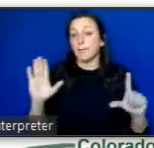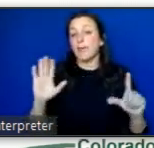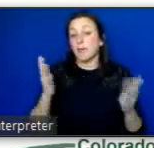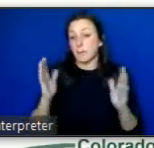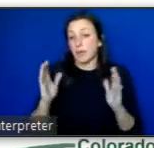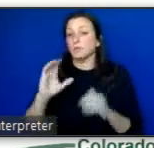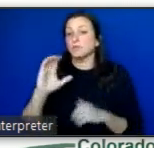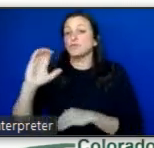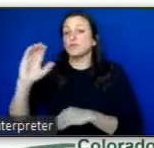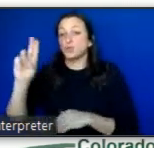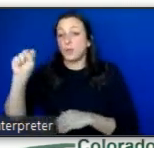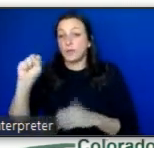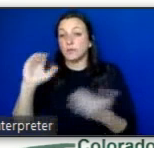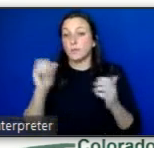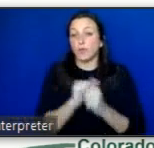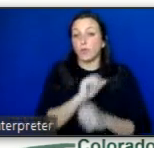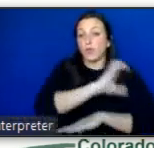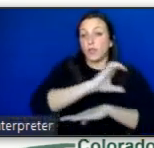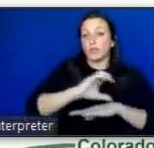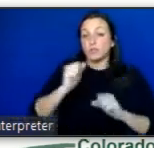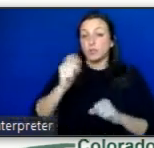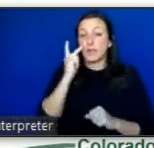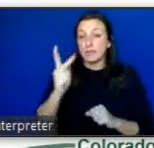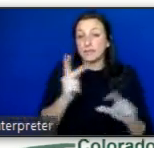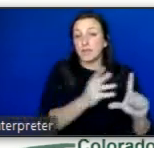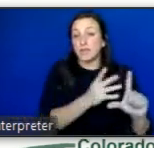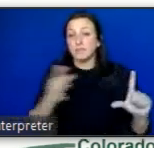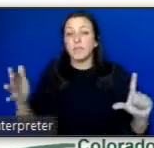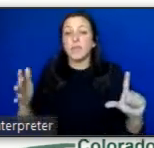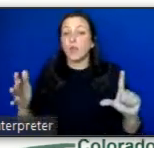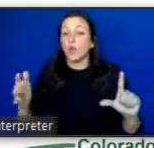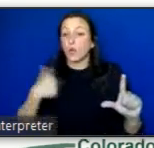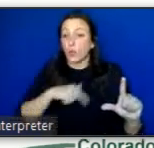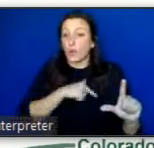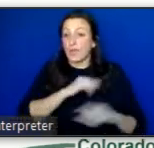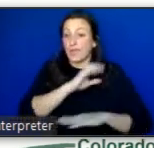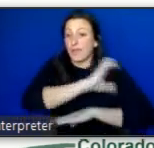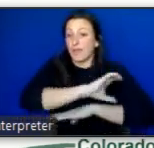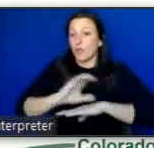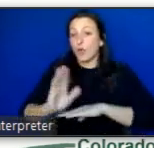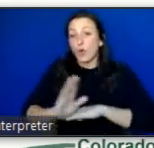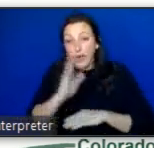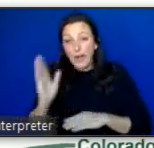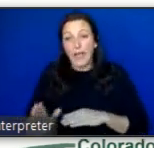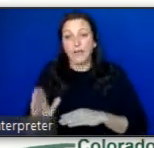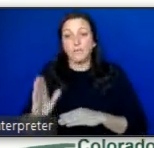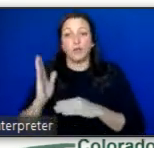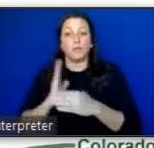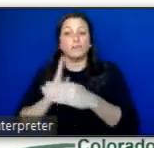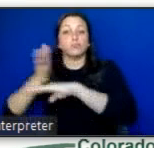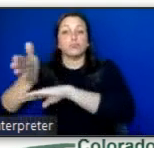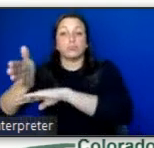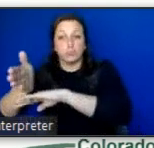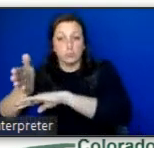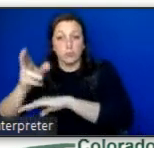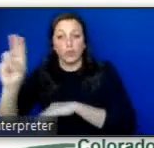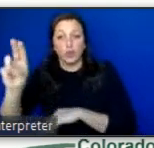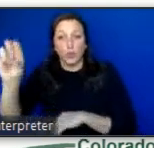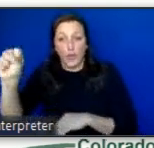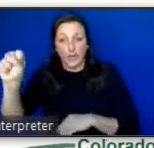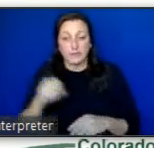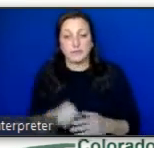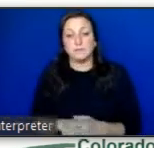can see that over time throughout the pandemic, at no point did Colorado exceed the cumulative death rate that was being seen in